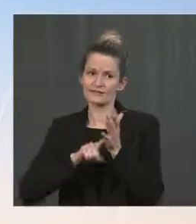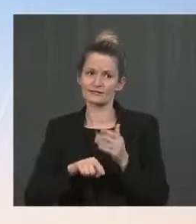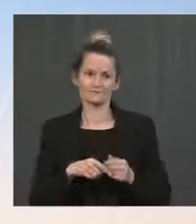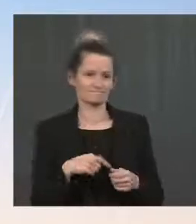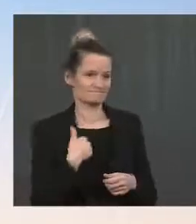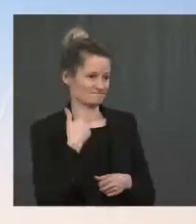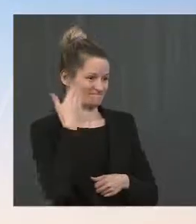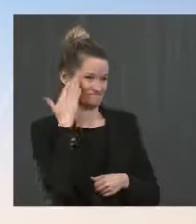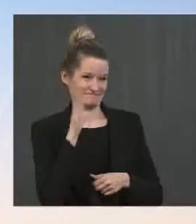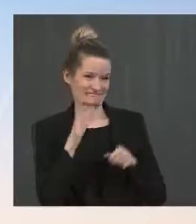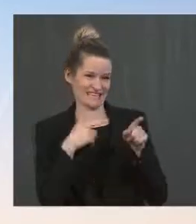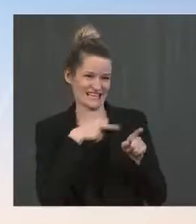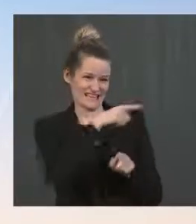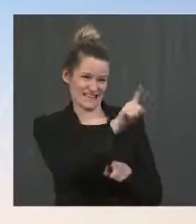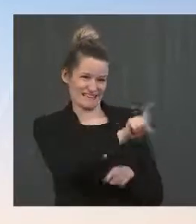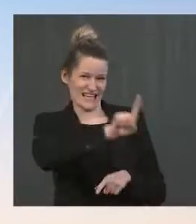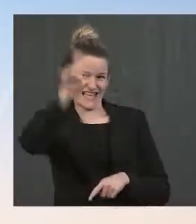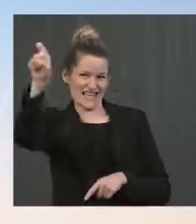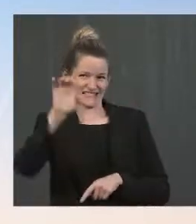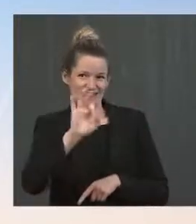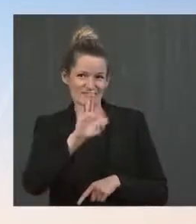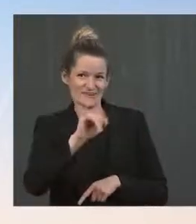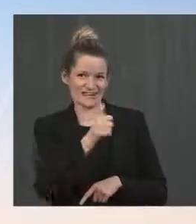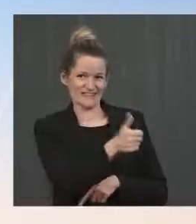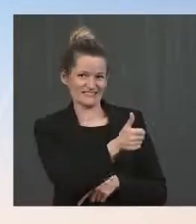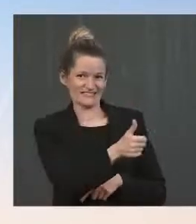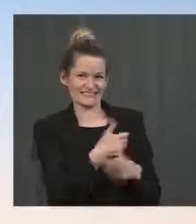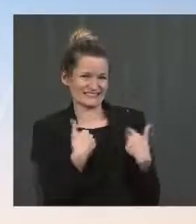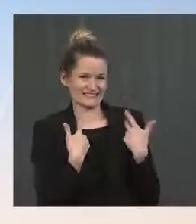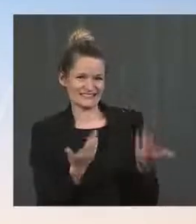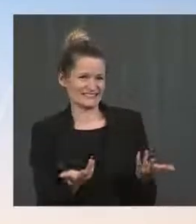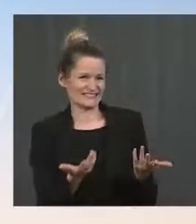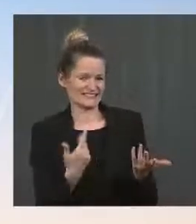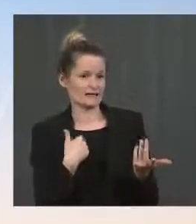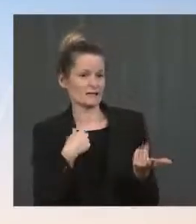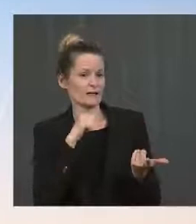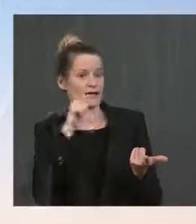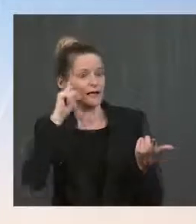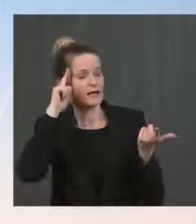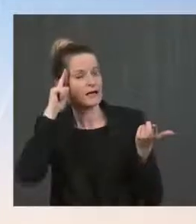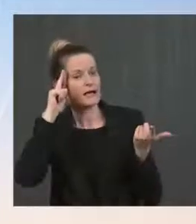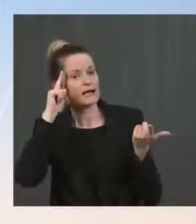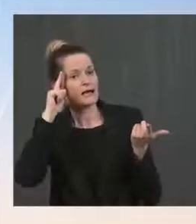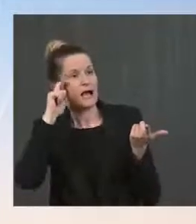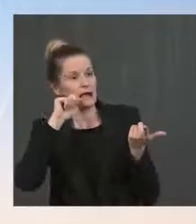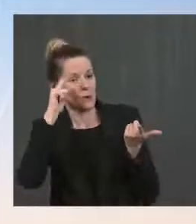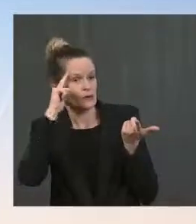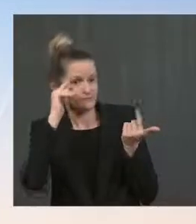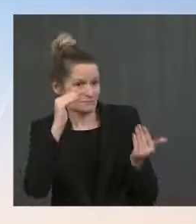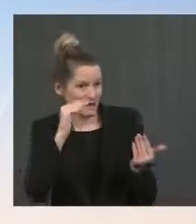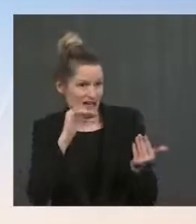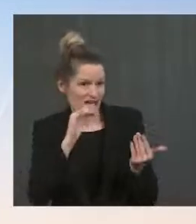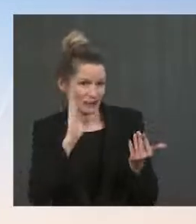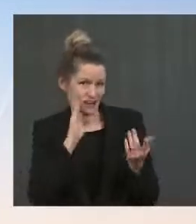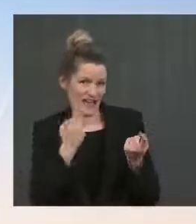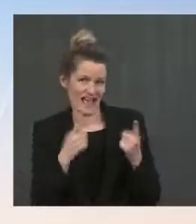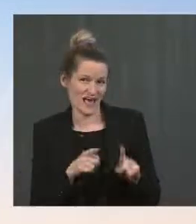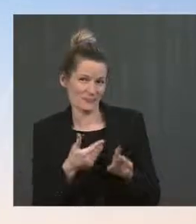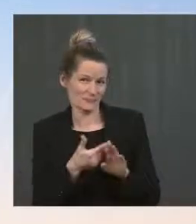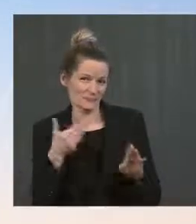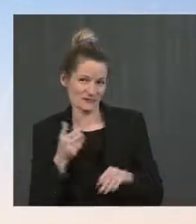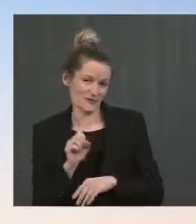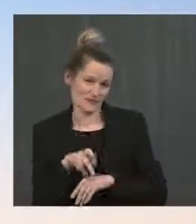overseeing. I think we said a couple of weeks ago we didn't anticipate that process would necessarily be done in advance of September 11th. It's really based on